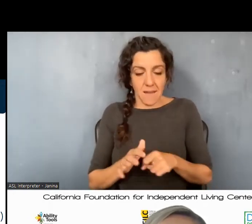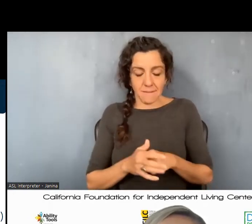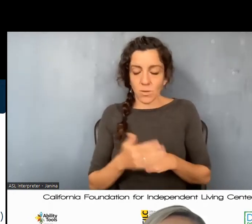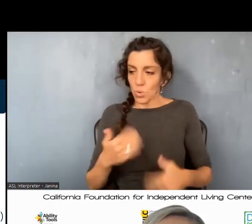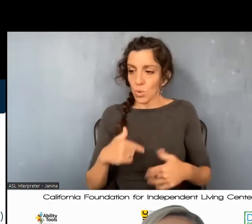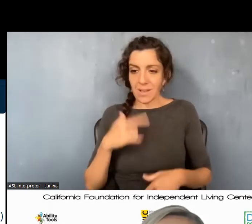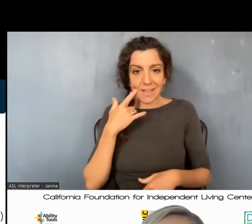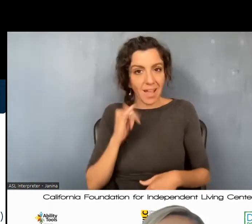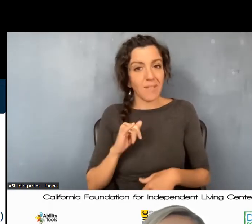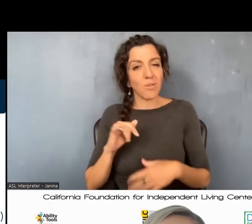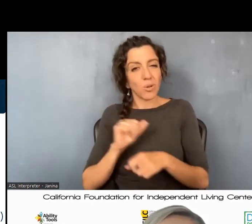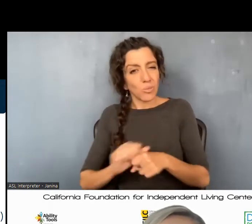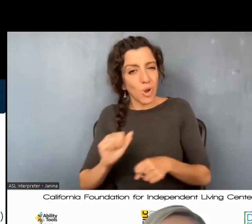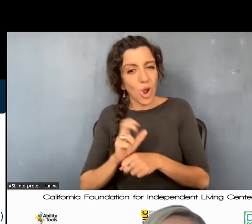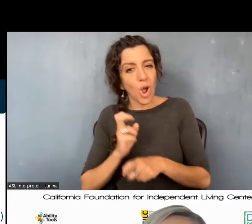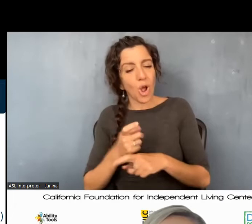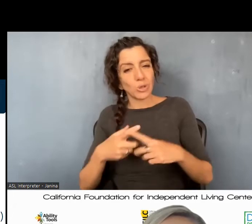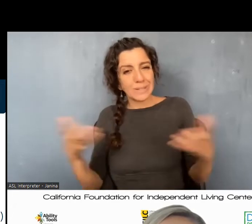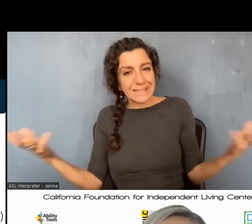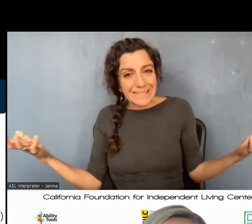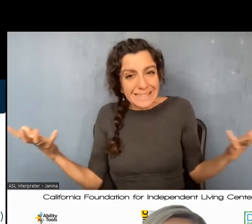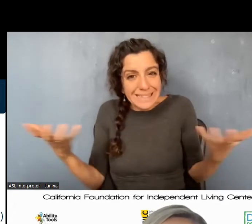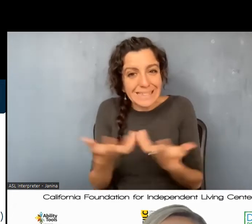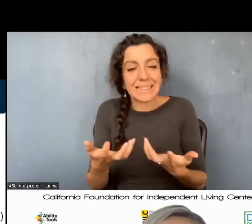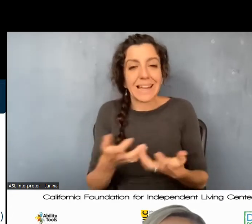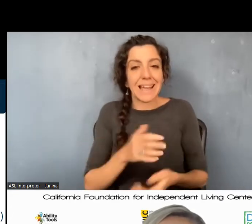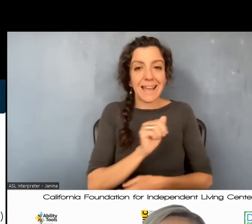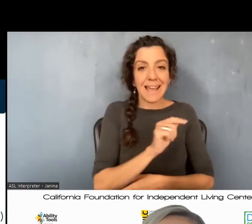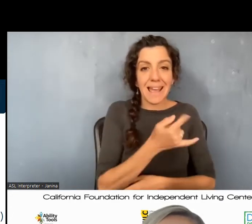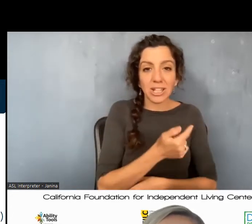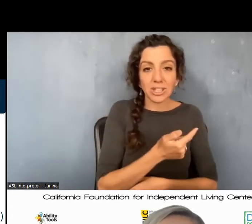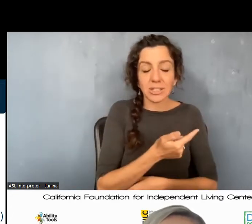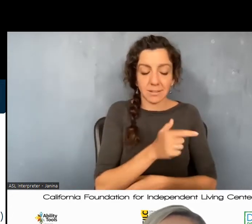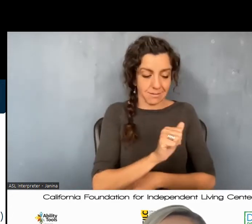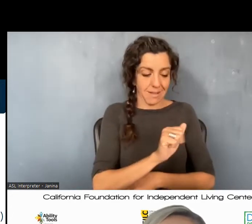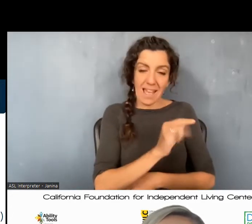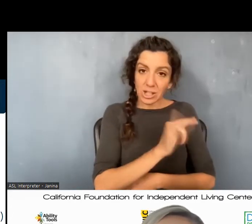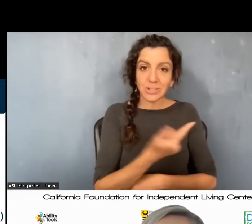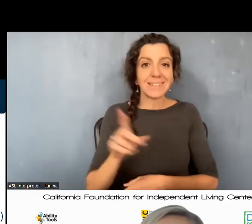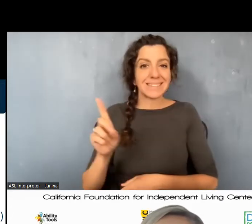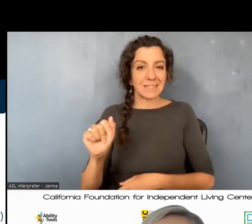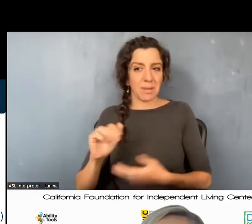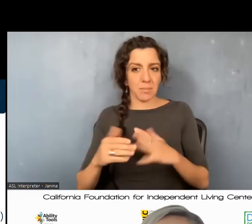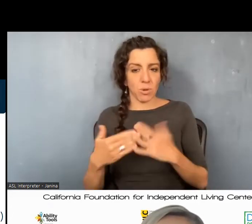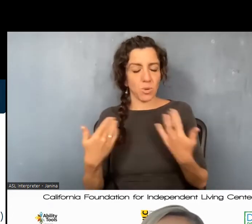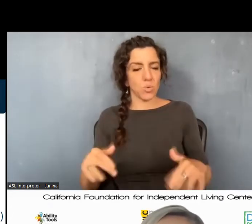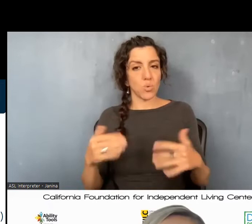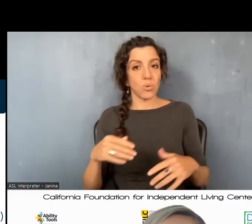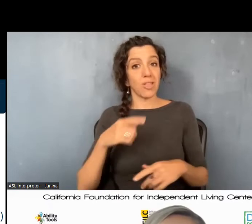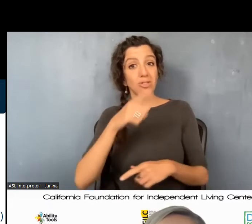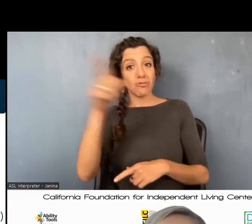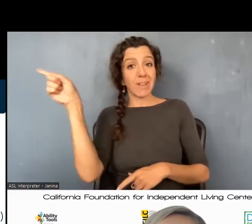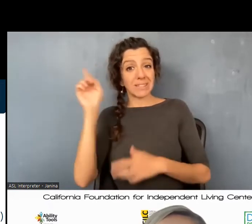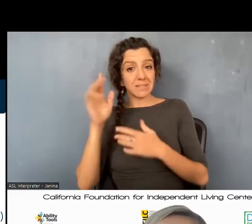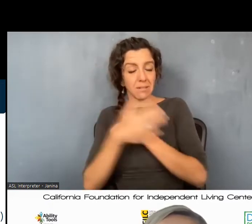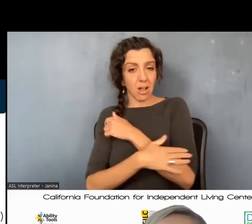the aging and disability communities together is really a model for the rest of the country. And so many times over the last year